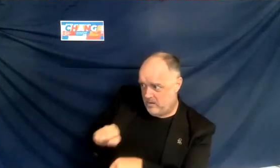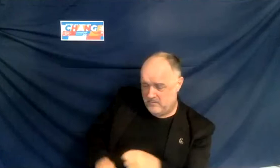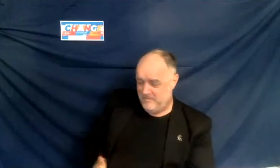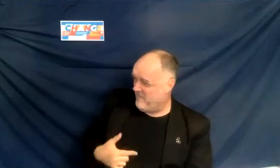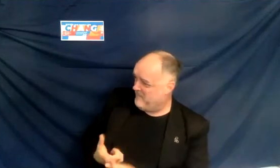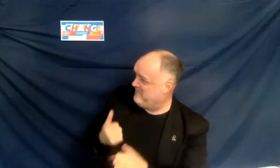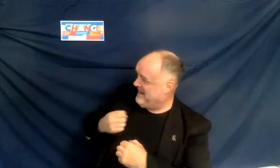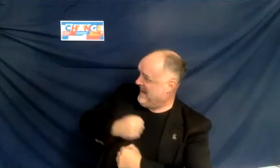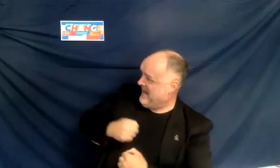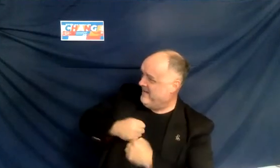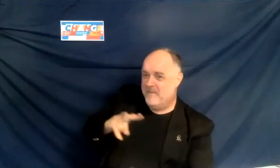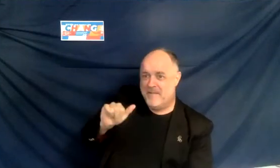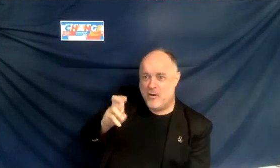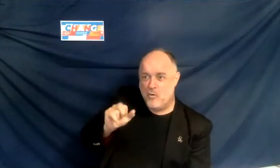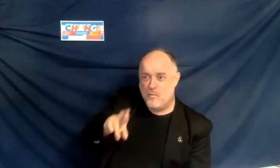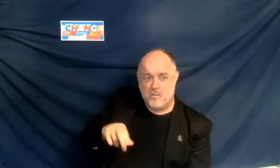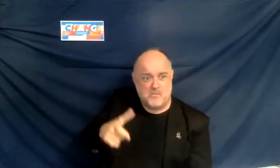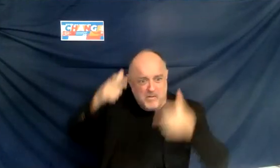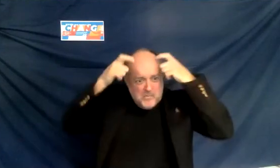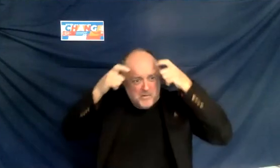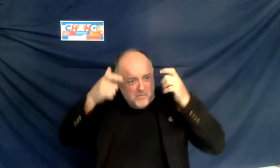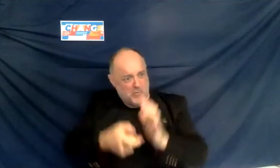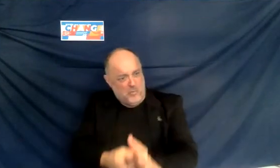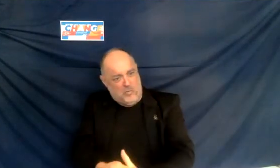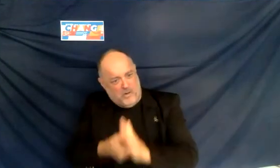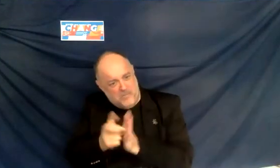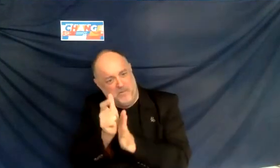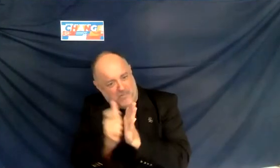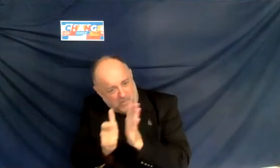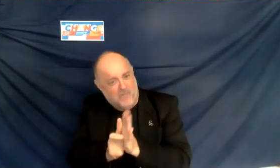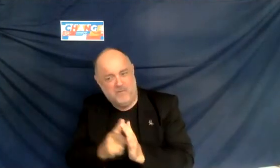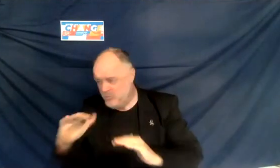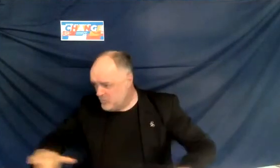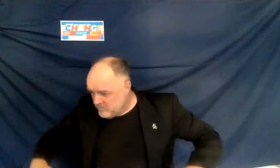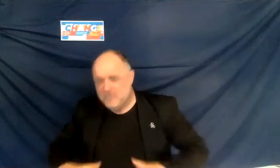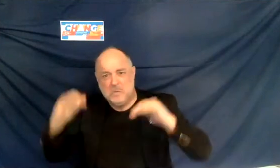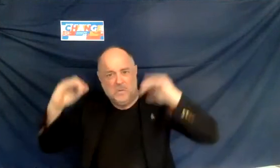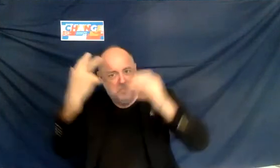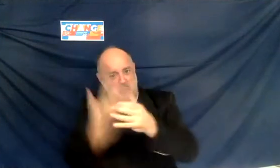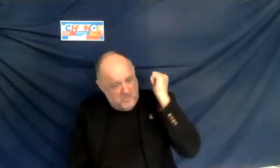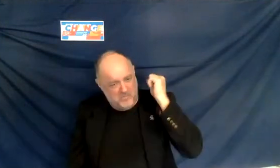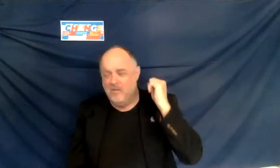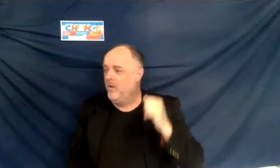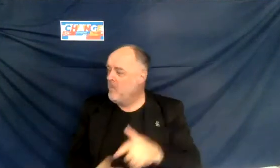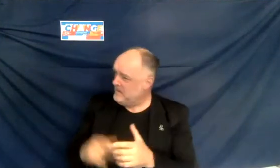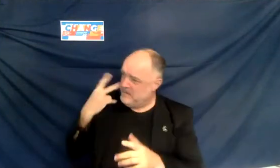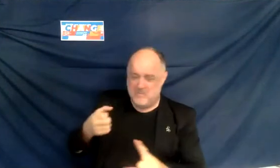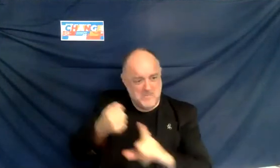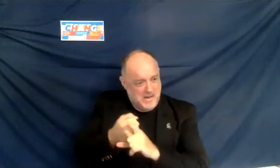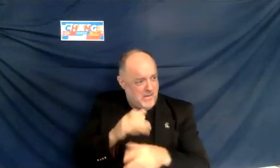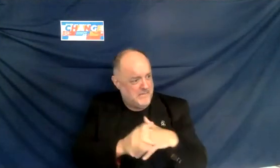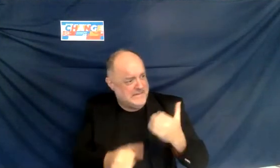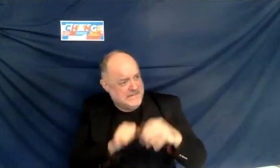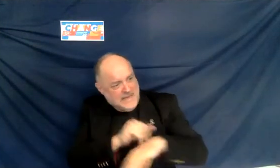where helmets were mandatory for children and adults, we've seen the impact of that in that it sends a message that cycling is